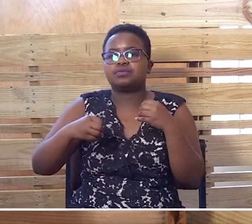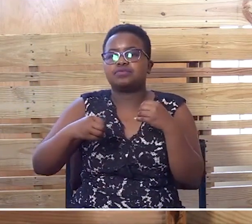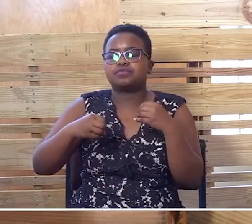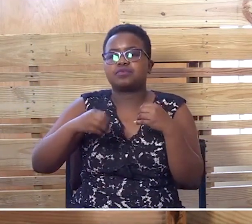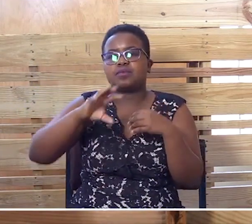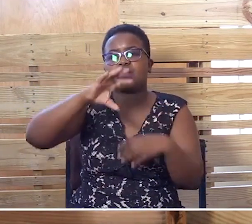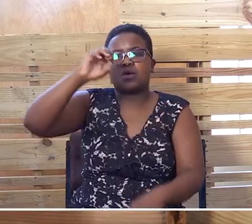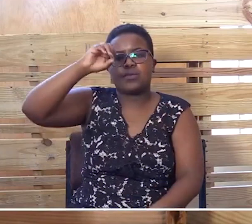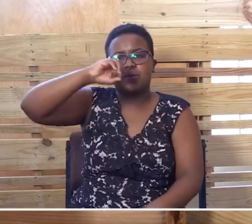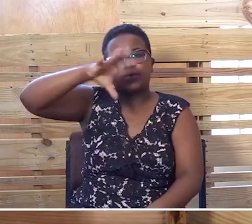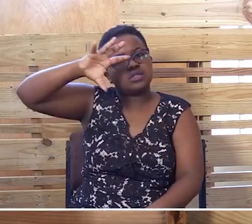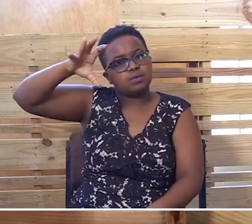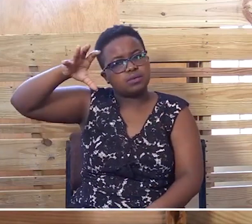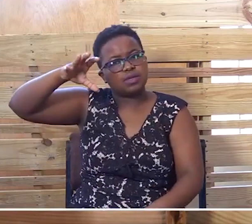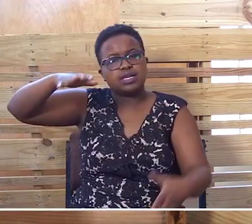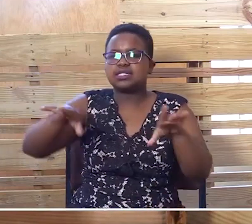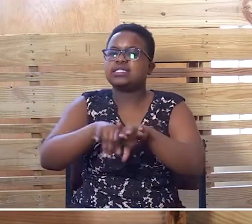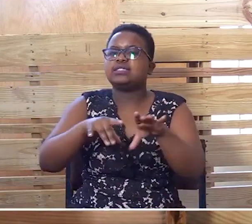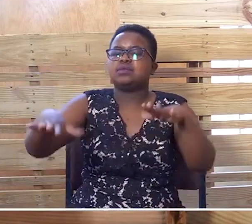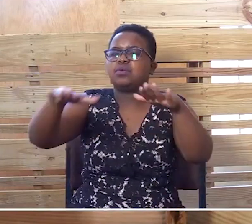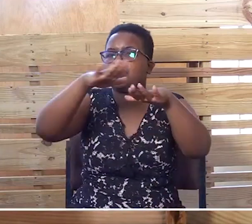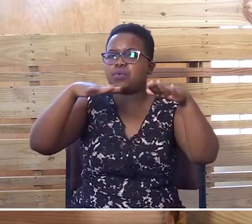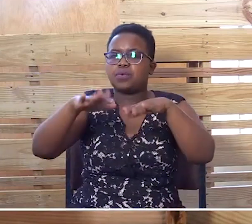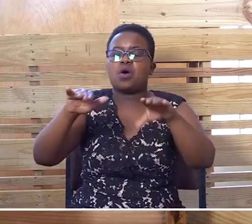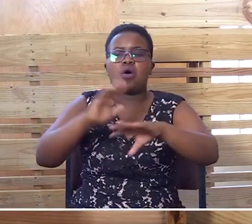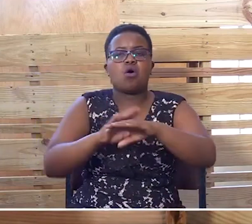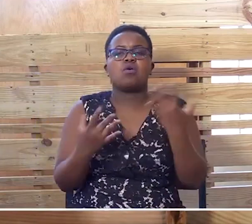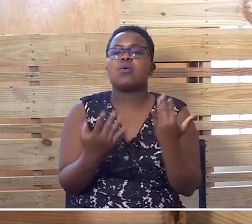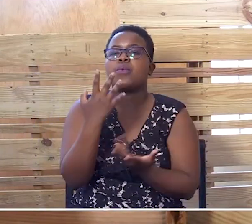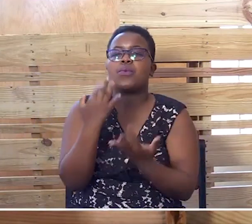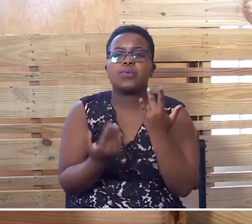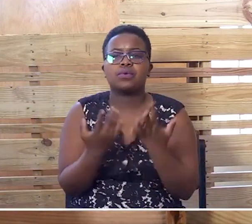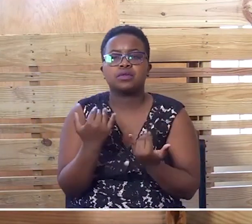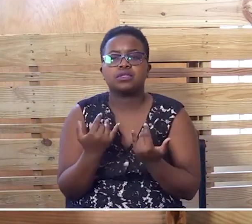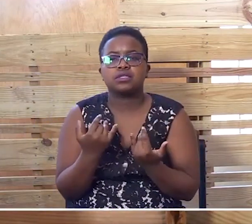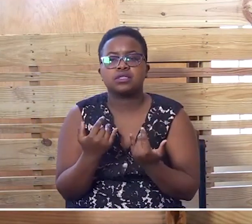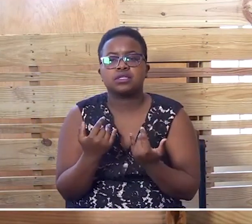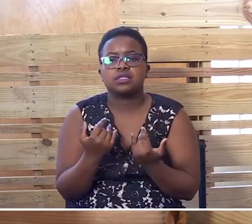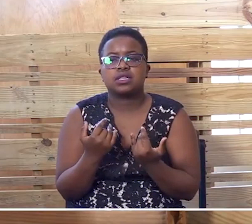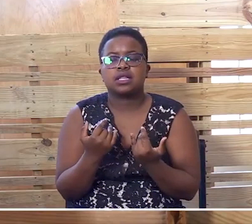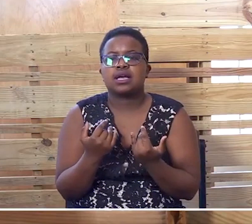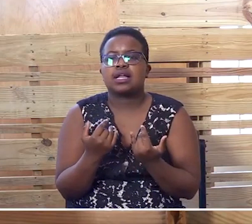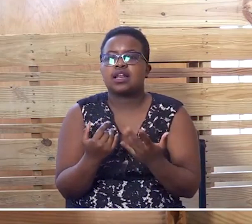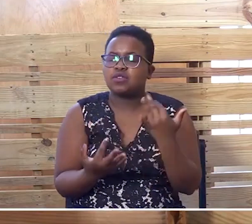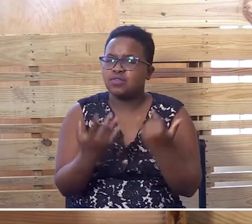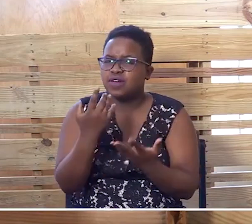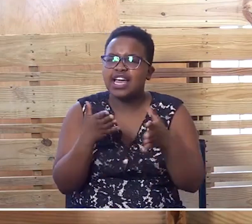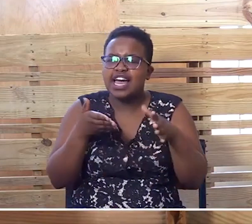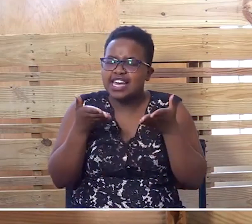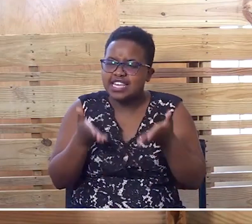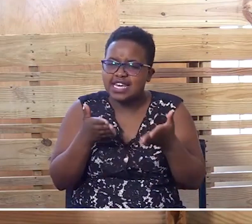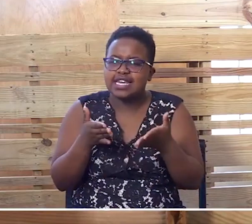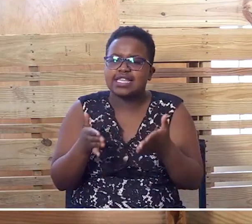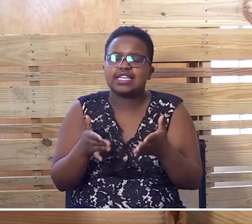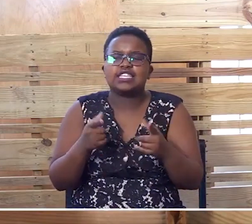Because the Lord descended on it in fire. The smoke billowed up from it like smoke